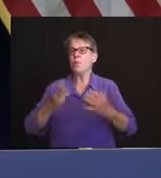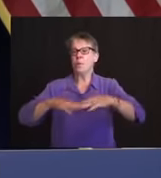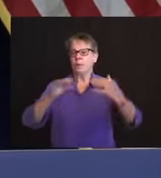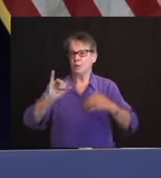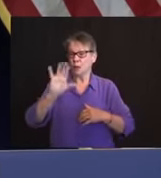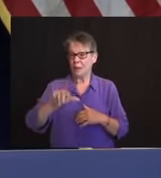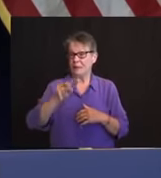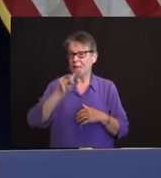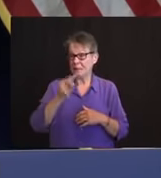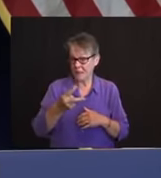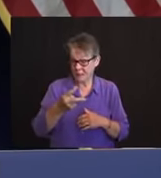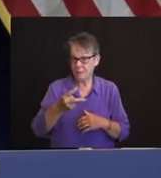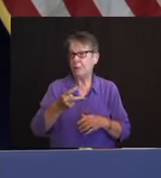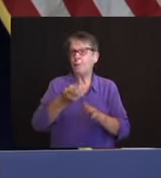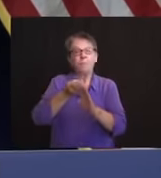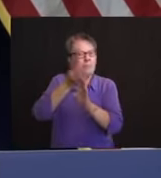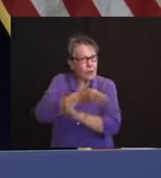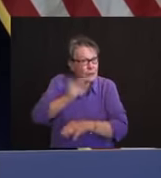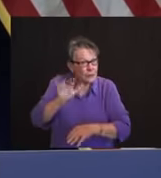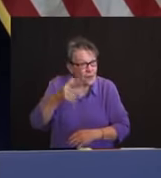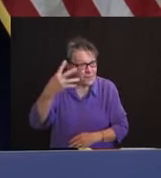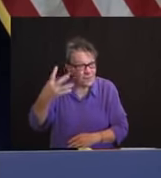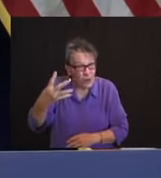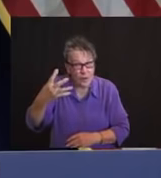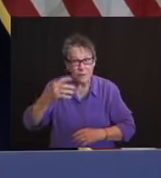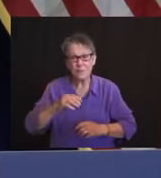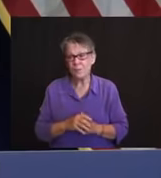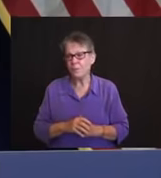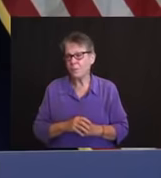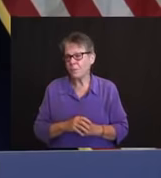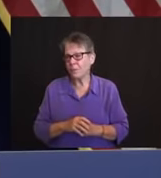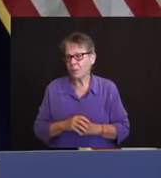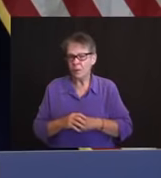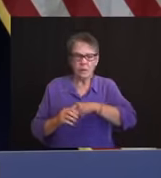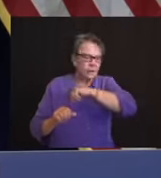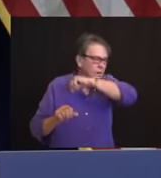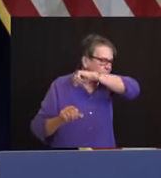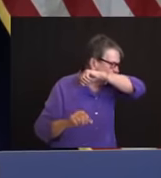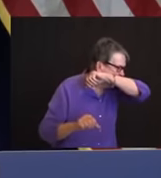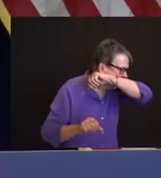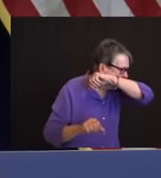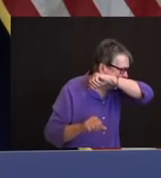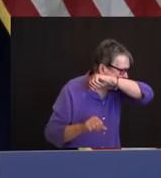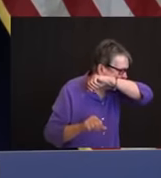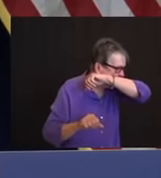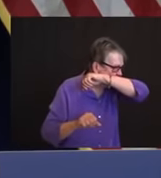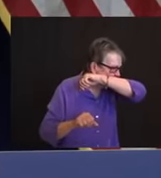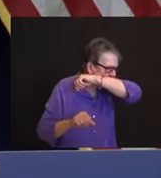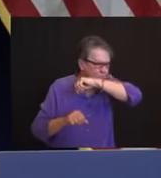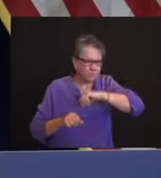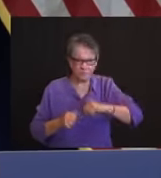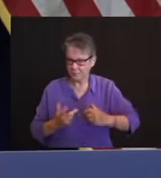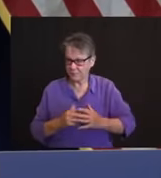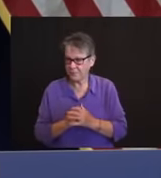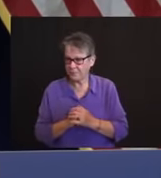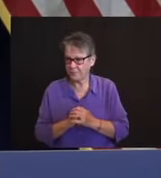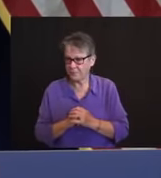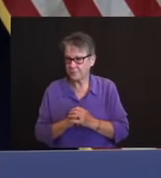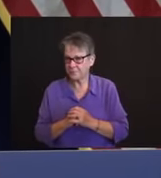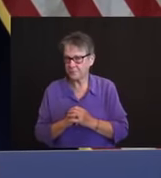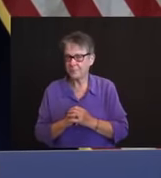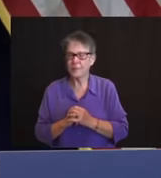diversifying the economy in the Atlantic County region, because it is an economy dependent on